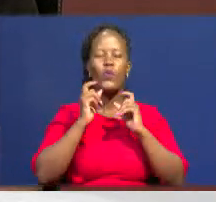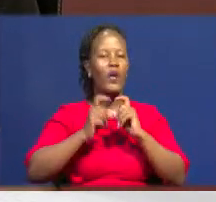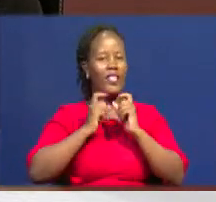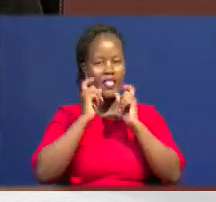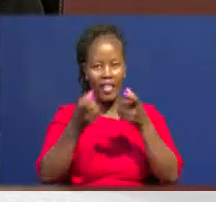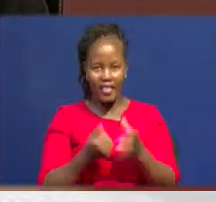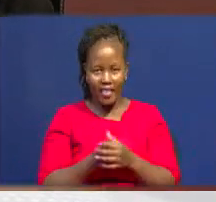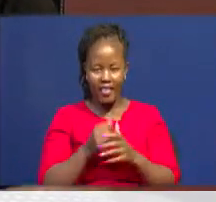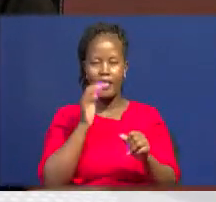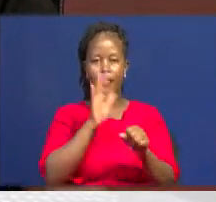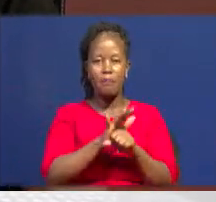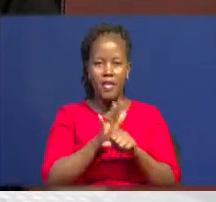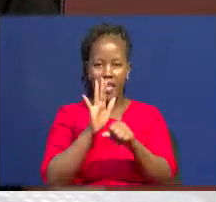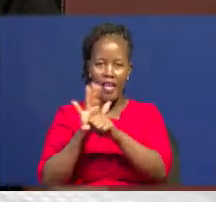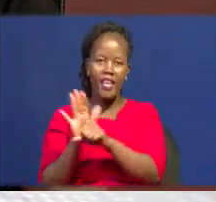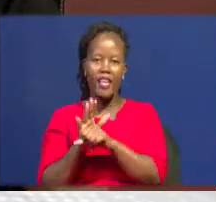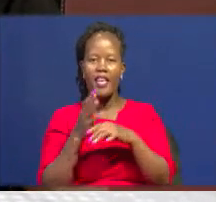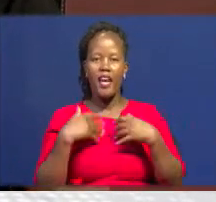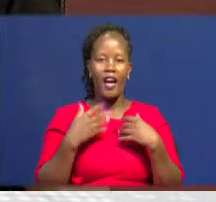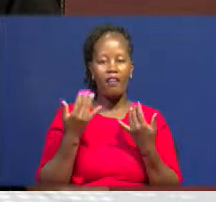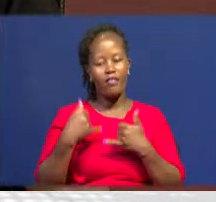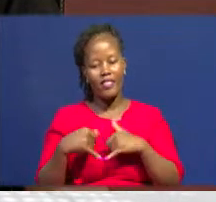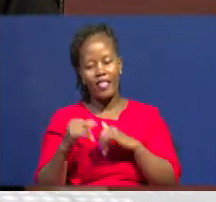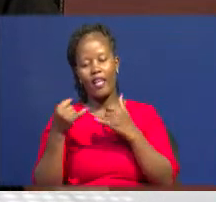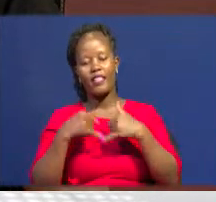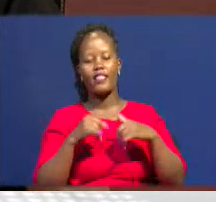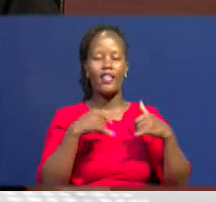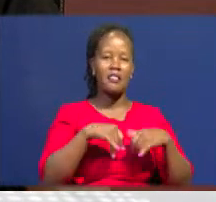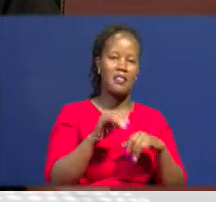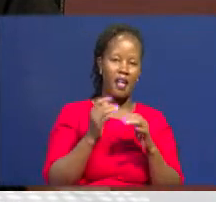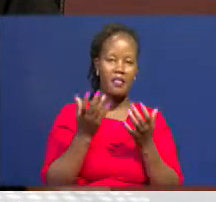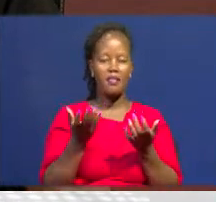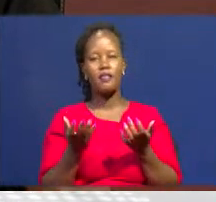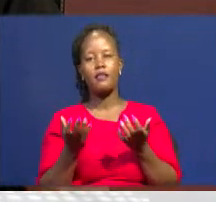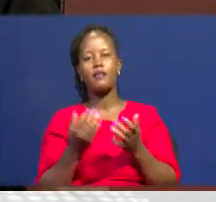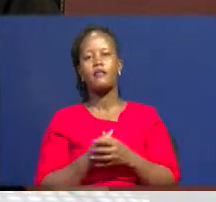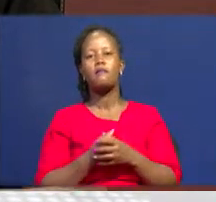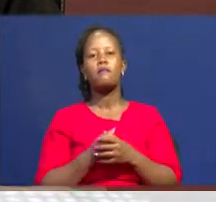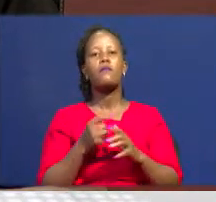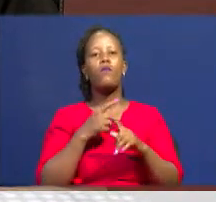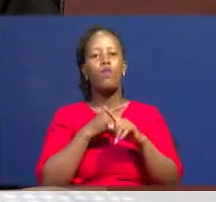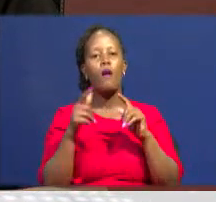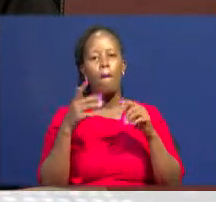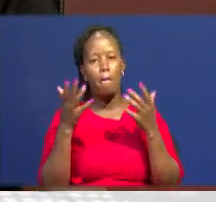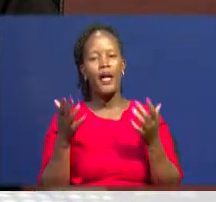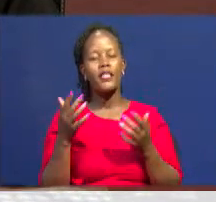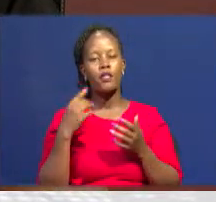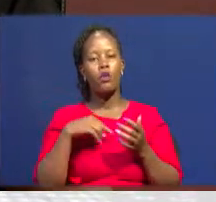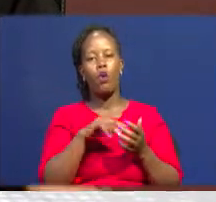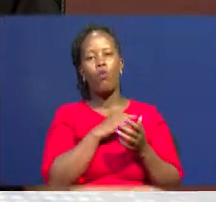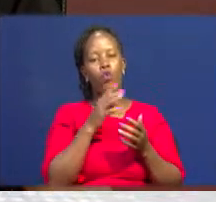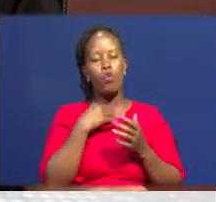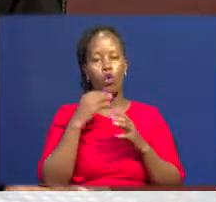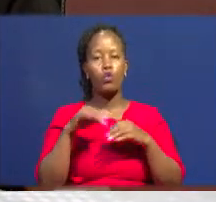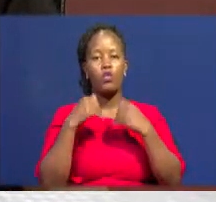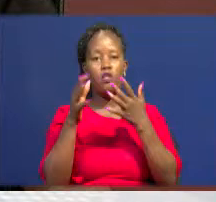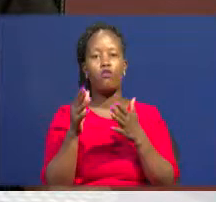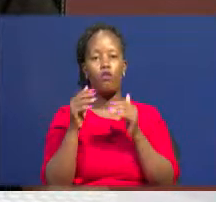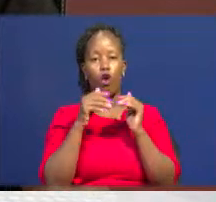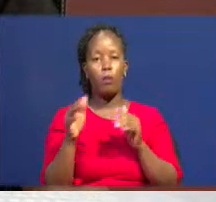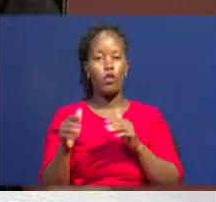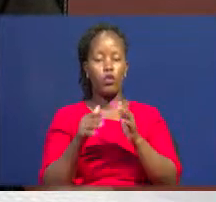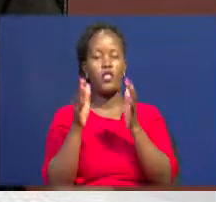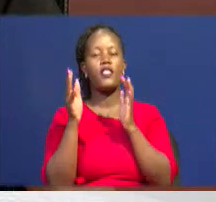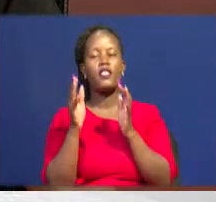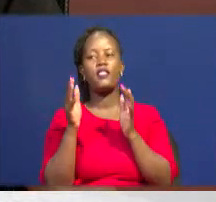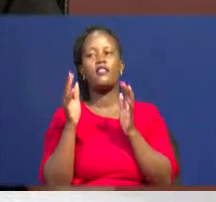tried the other versions, the usual versions of the sports, but we are giving them an opportunity now to develop in a new